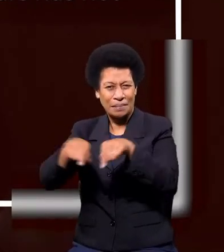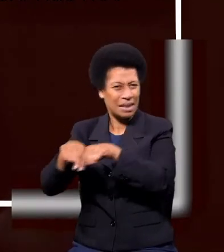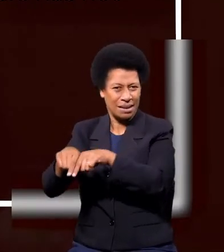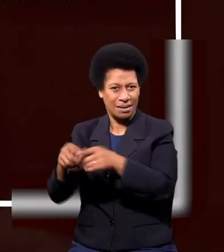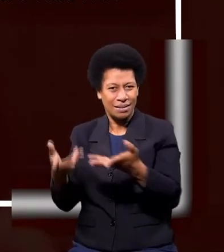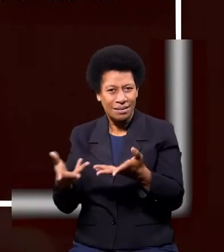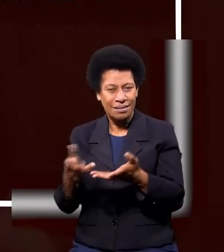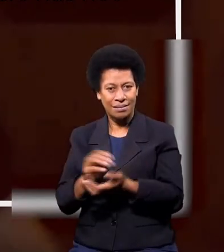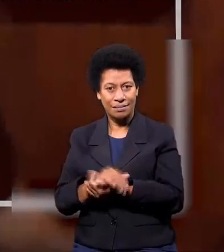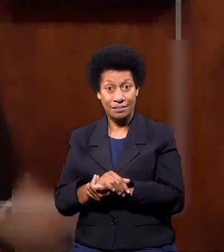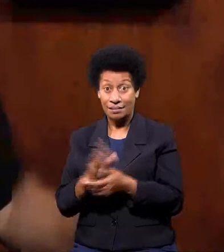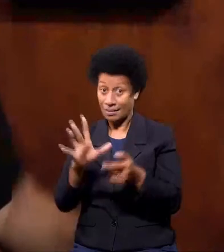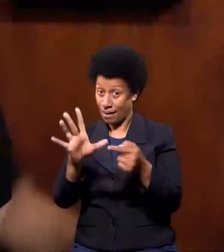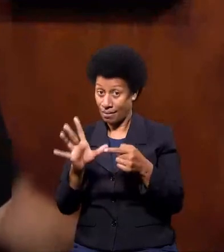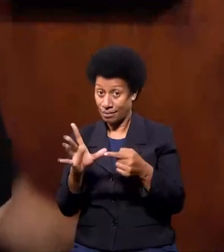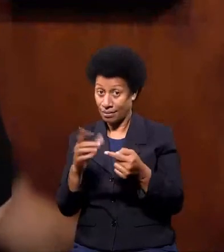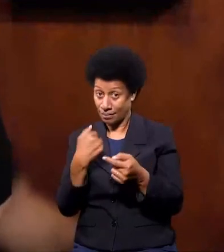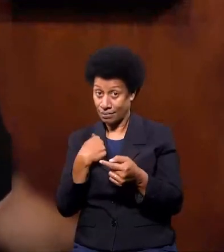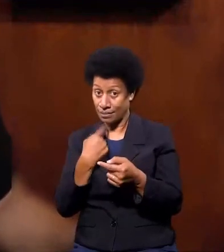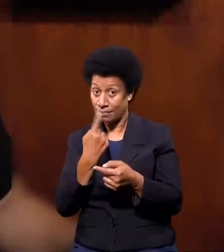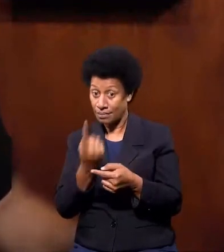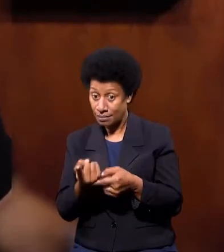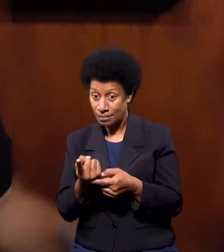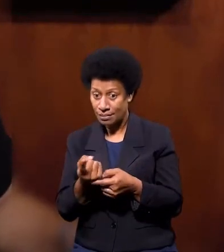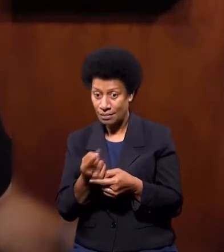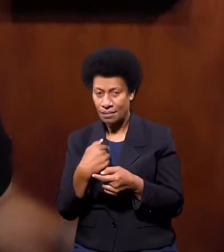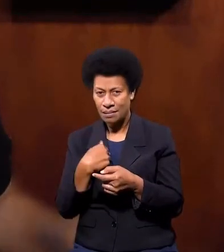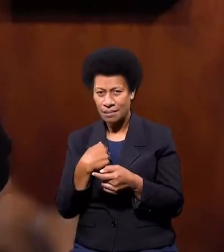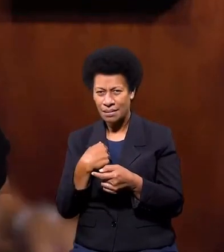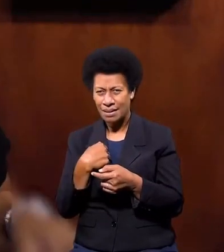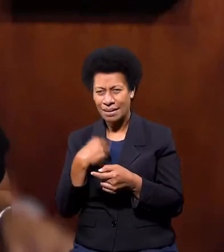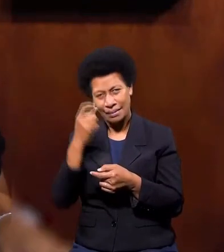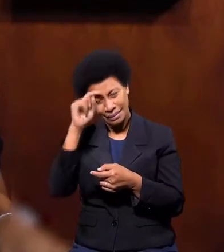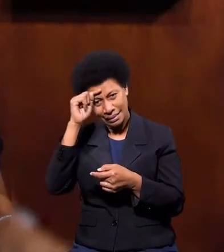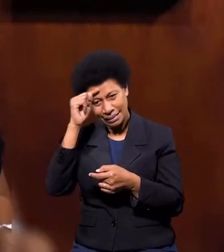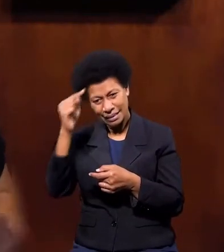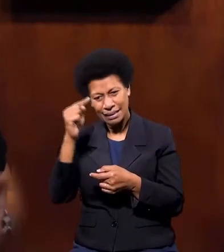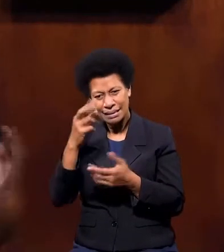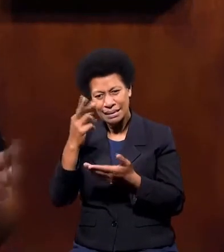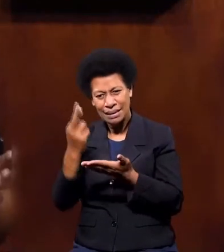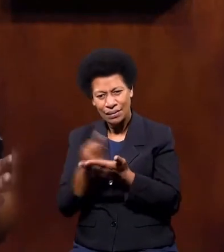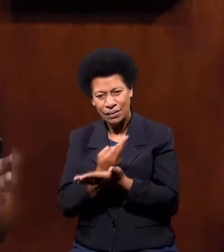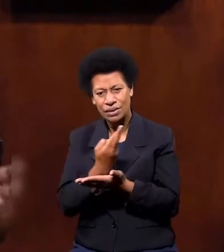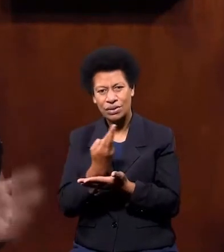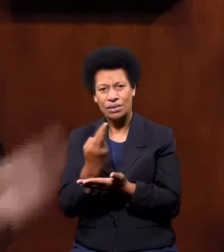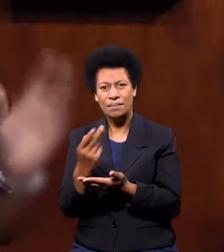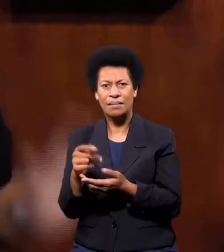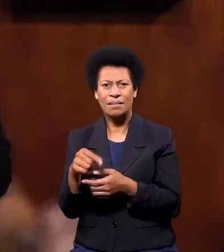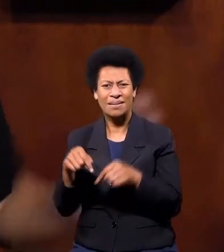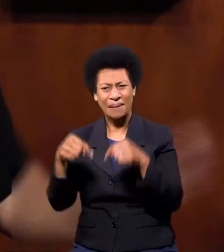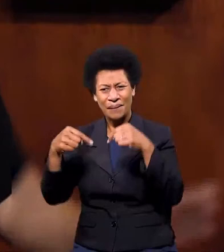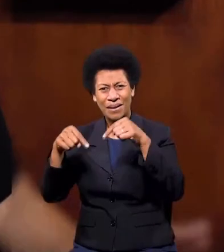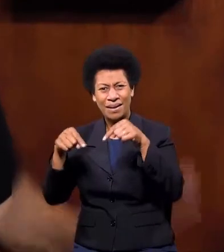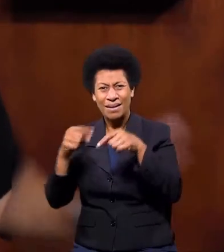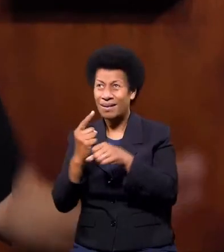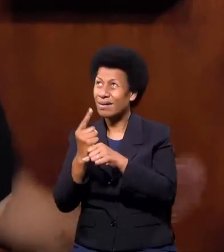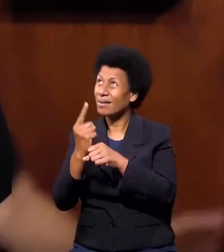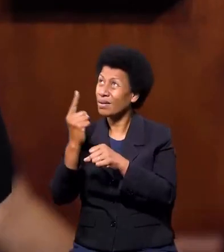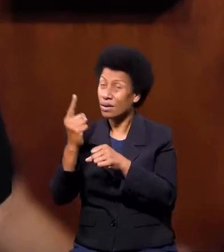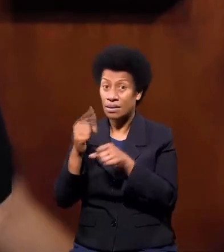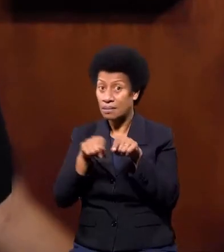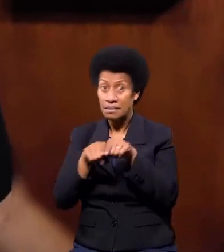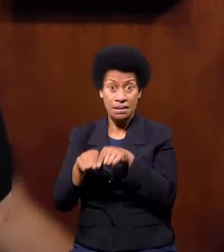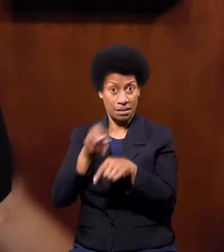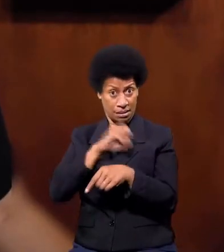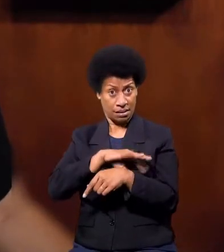So if you're asking me, my answer today, at least from my growing understanding of our way of salvation, no, fearing God is